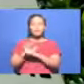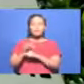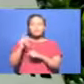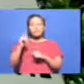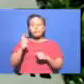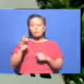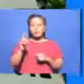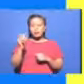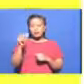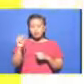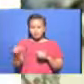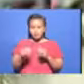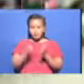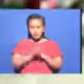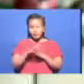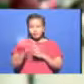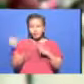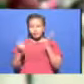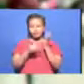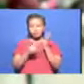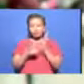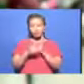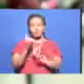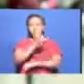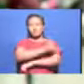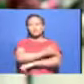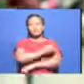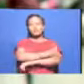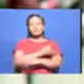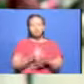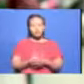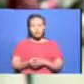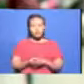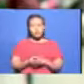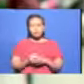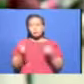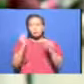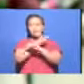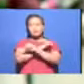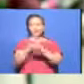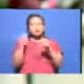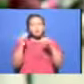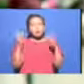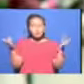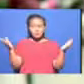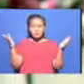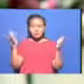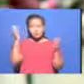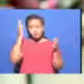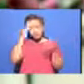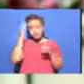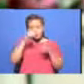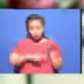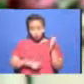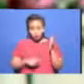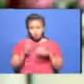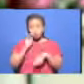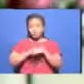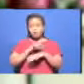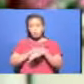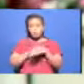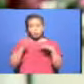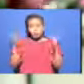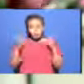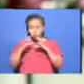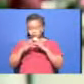and Garment Technology Institute. The president saw it good to expand the mandate of the